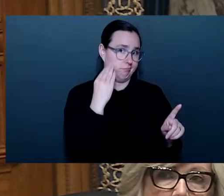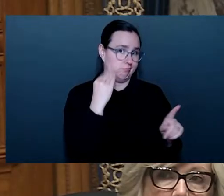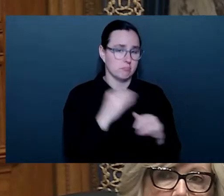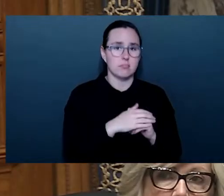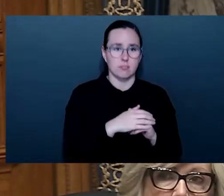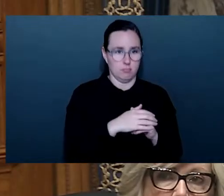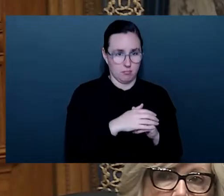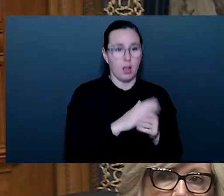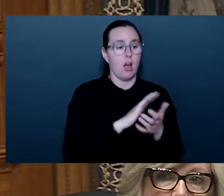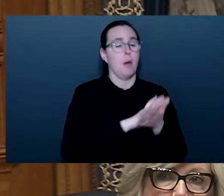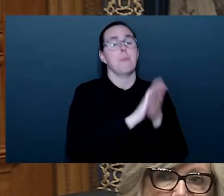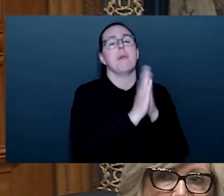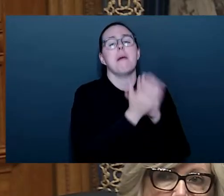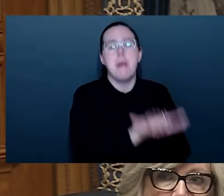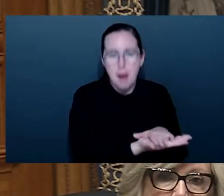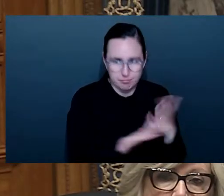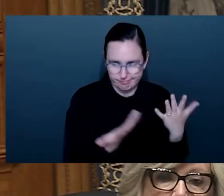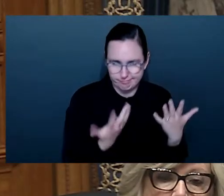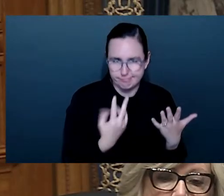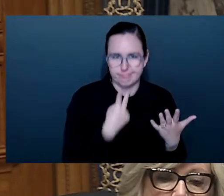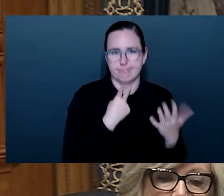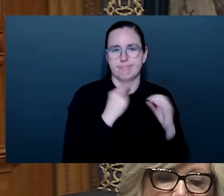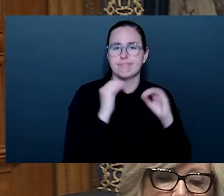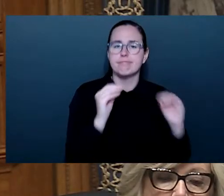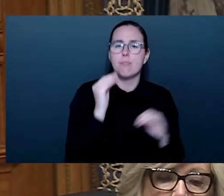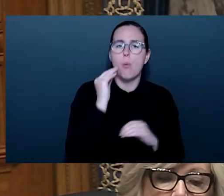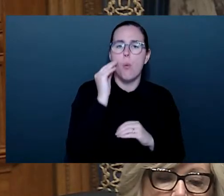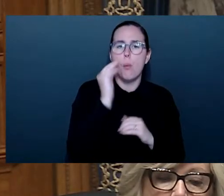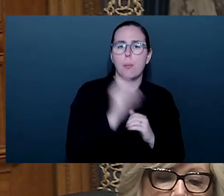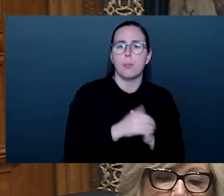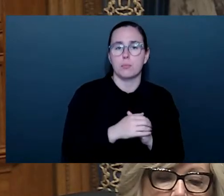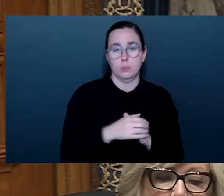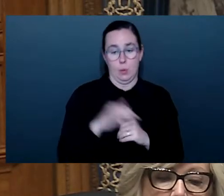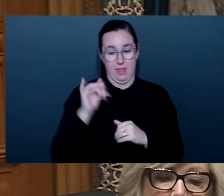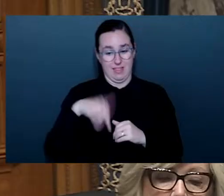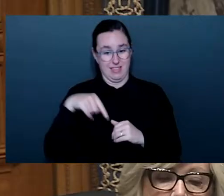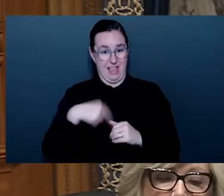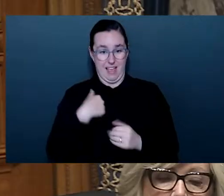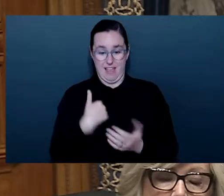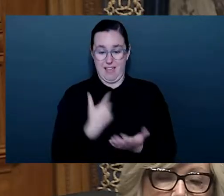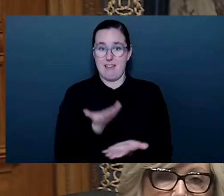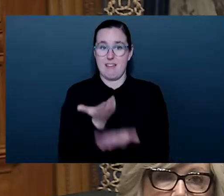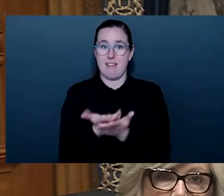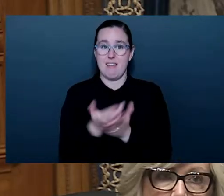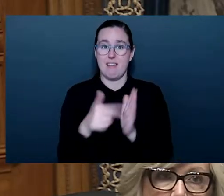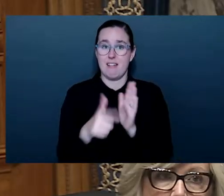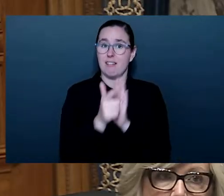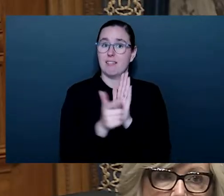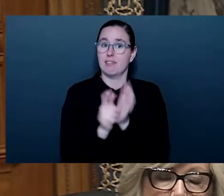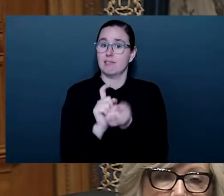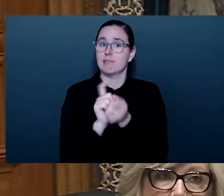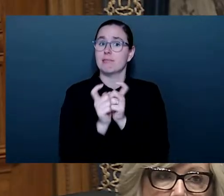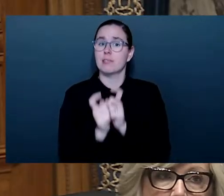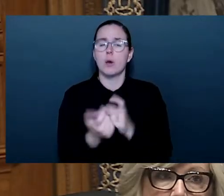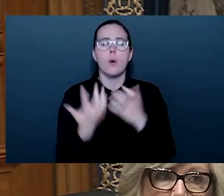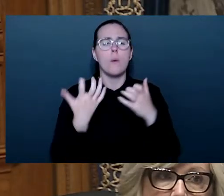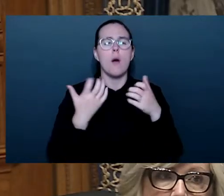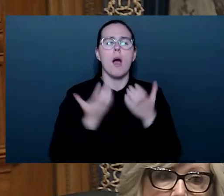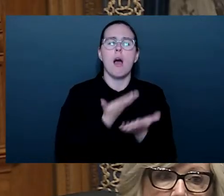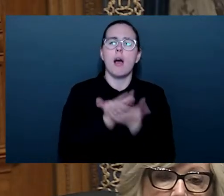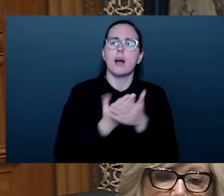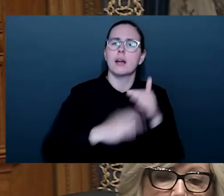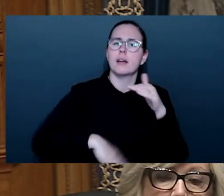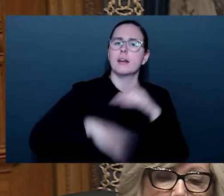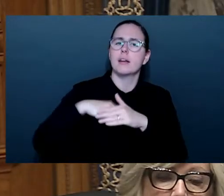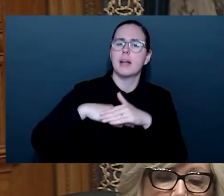proposes to limit how much landlords can raise rent when a unit becomes vacant. By closing this loophole, we remove